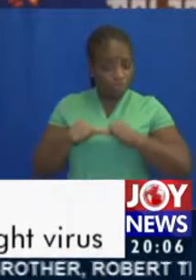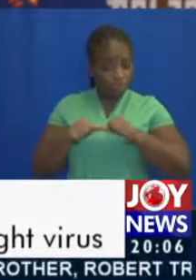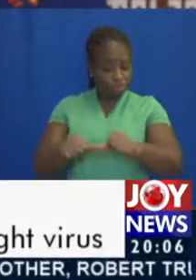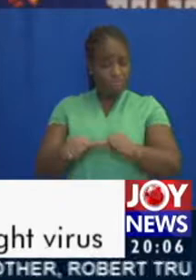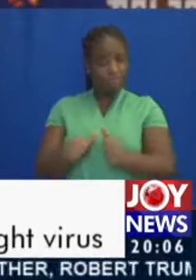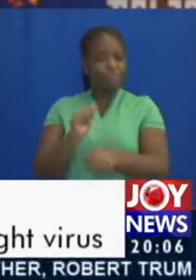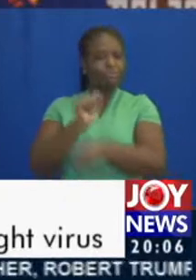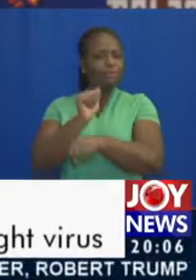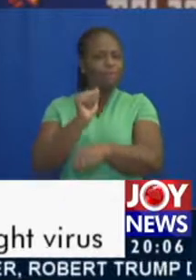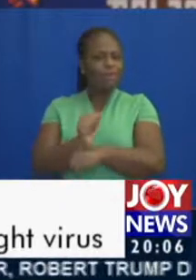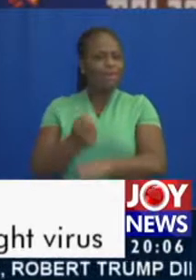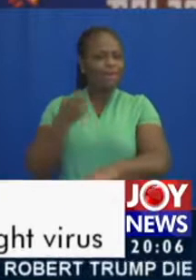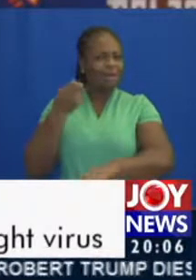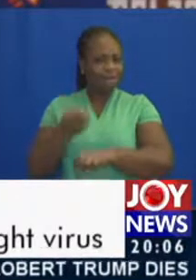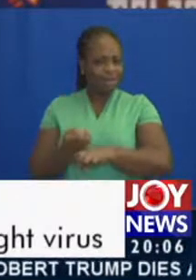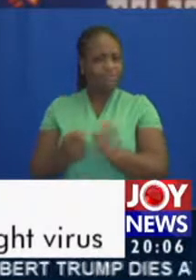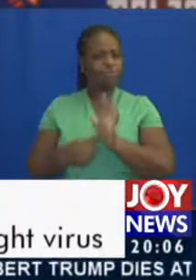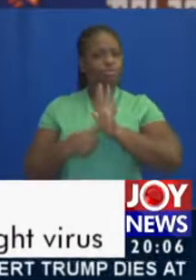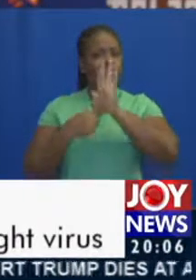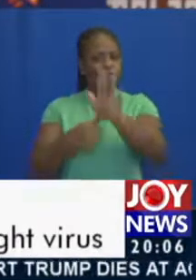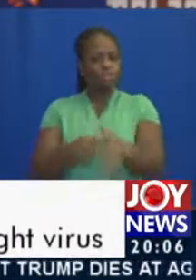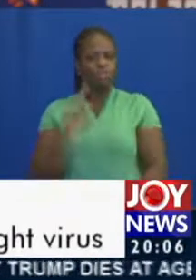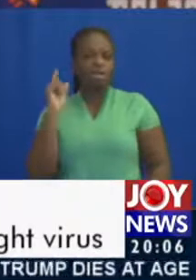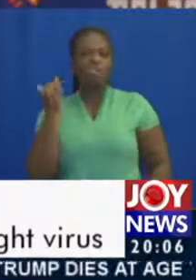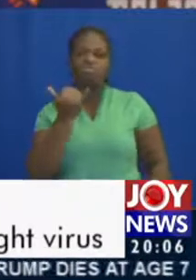hard to prove them wrong.